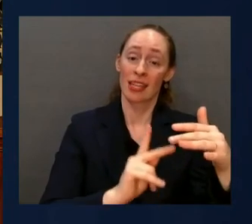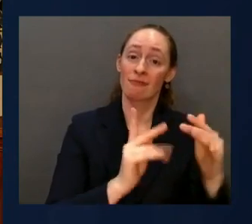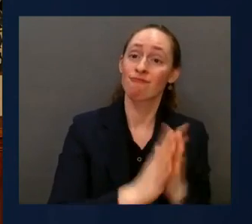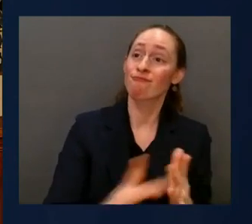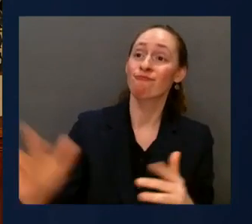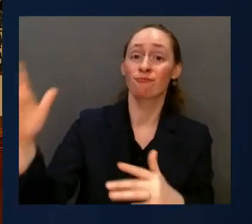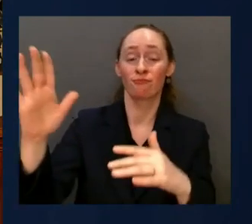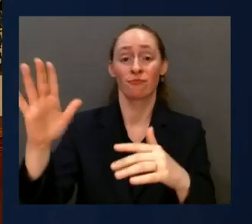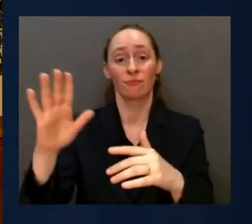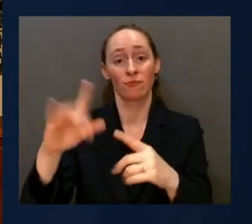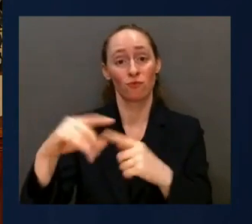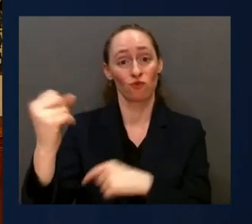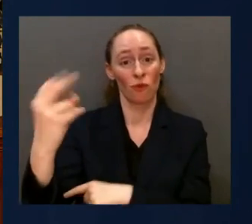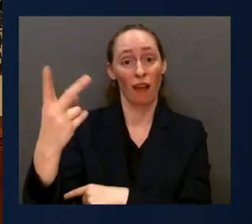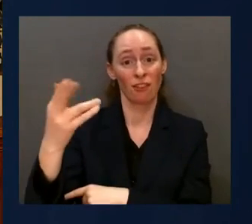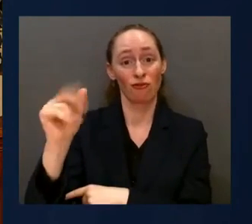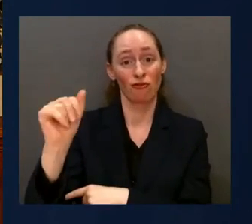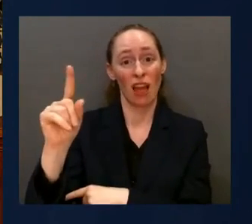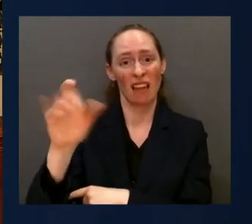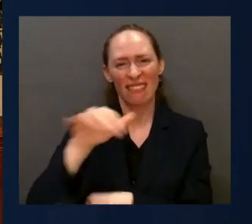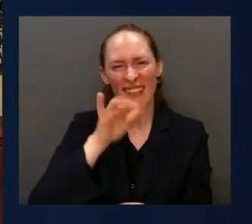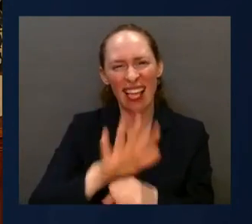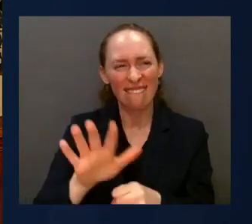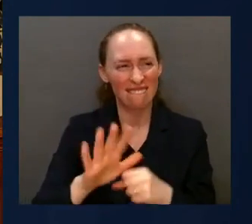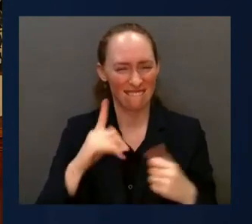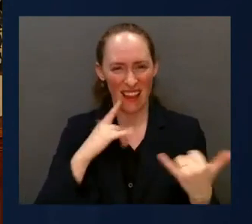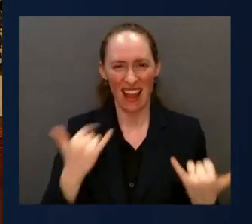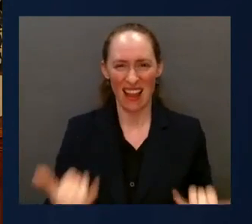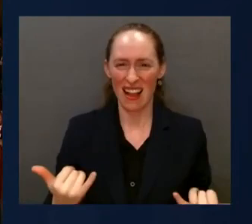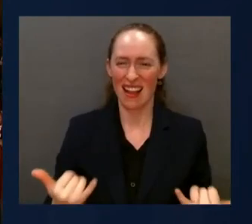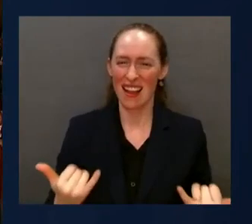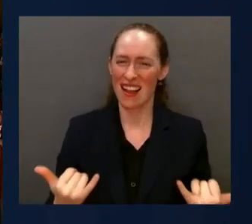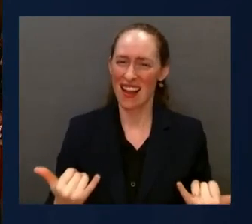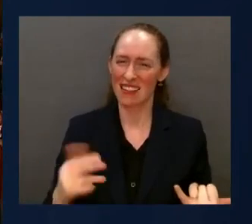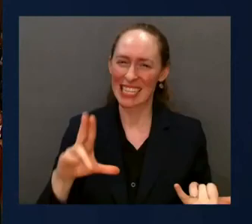We want to have the best educated workforce. Let's finish the job